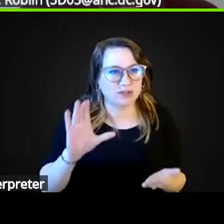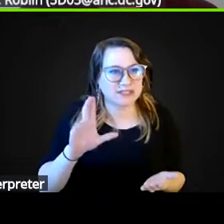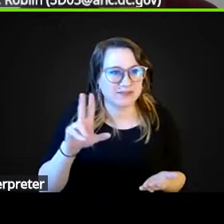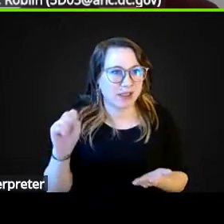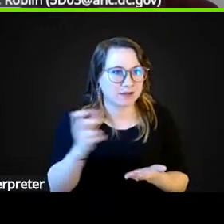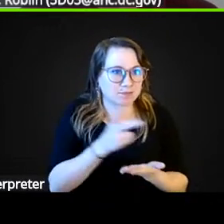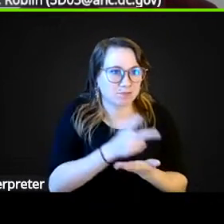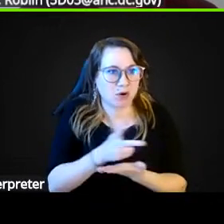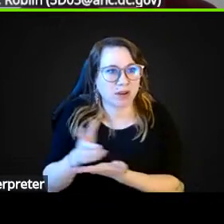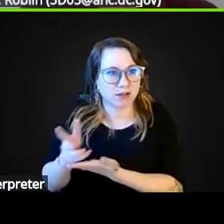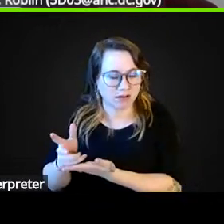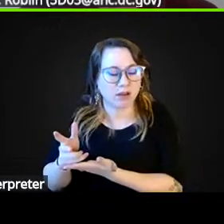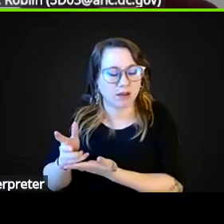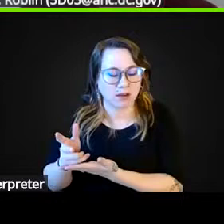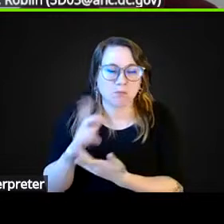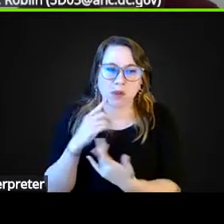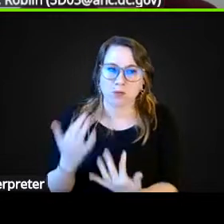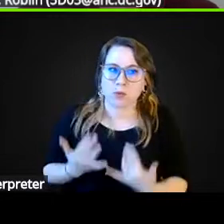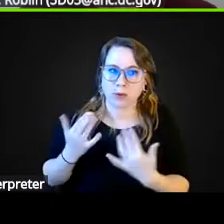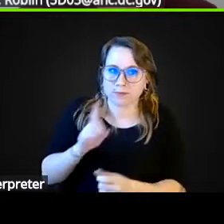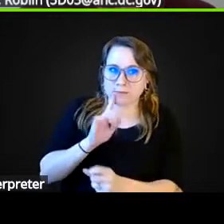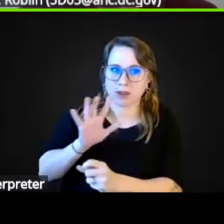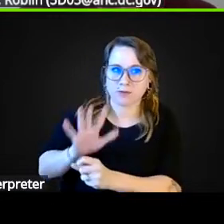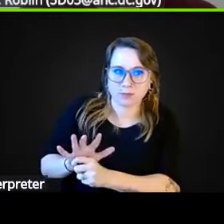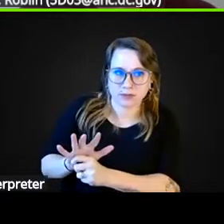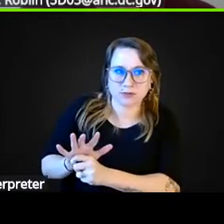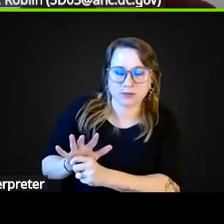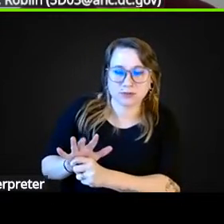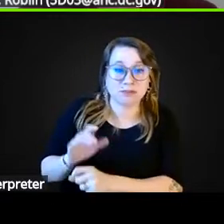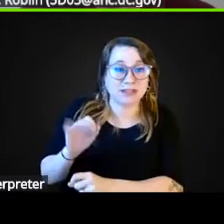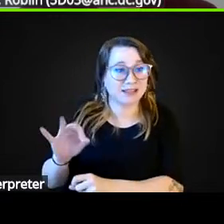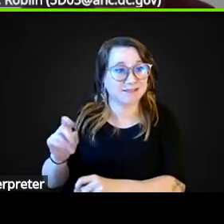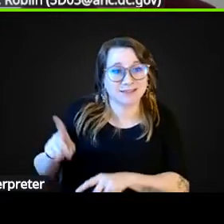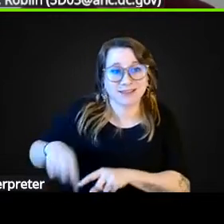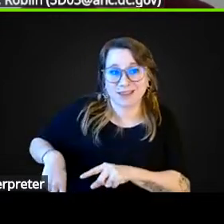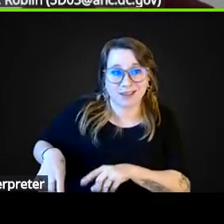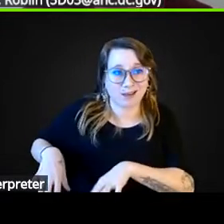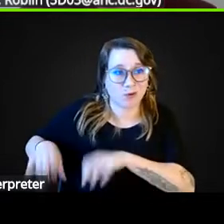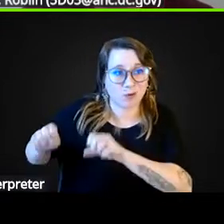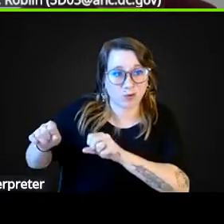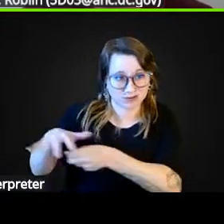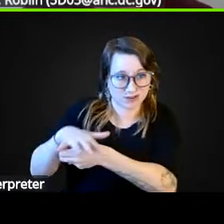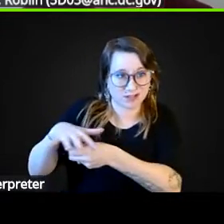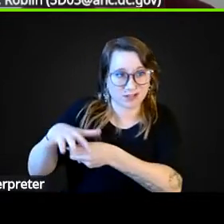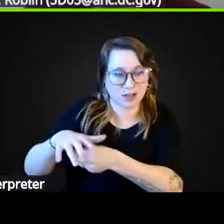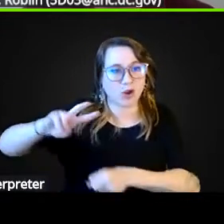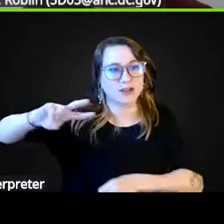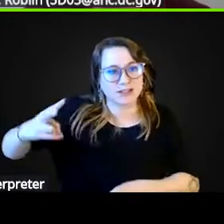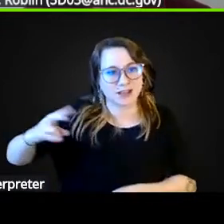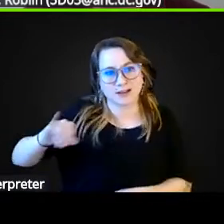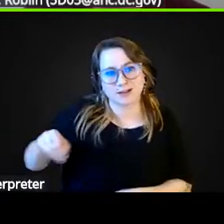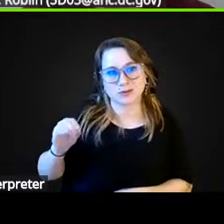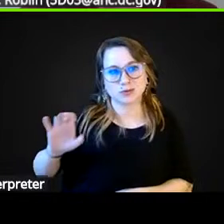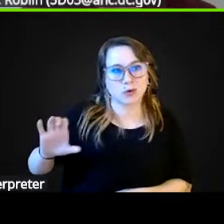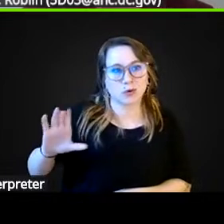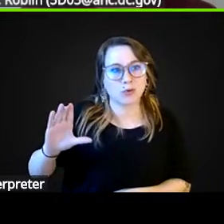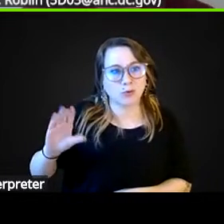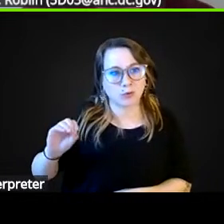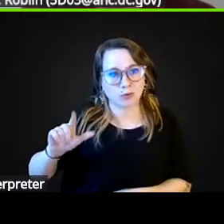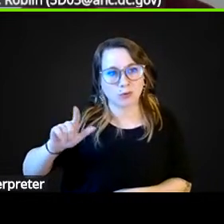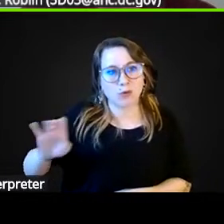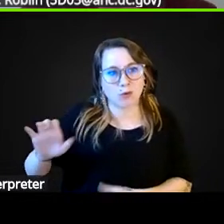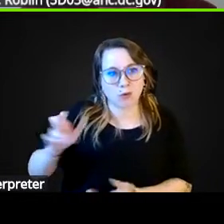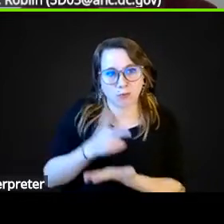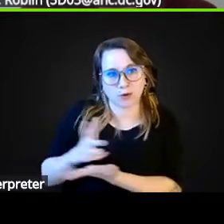lot, but we're waiting on confirmation for that. If we can't have it there, our second choice is Joe Cole Rec Center parking